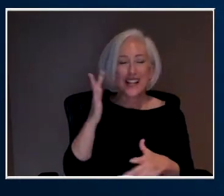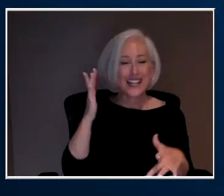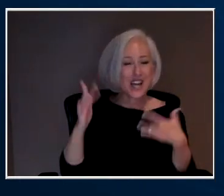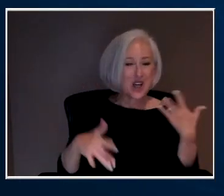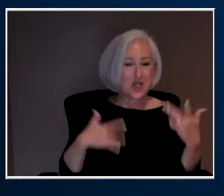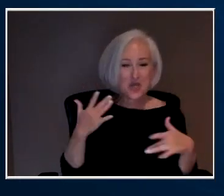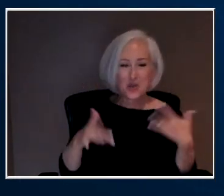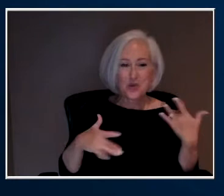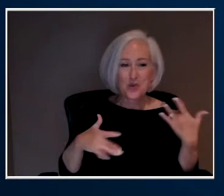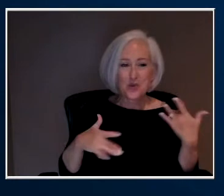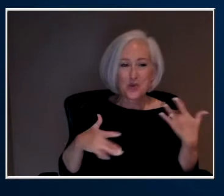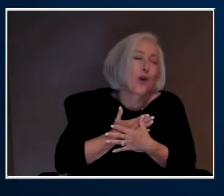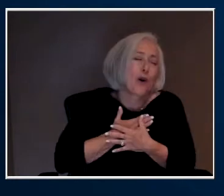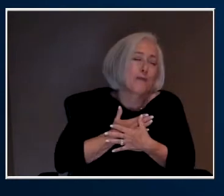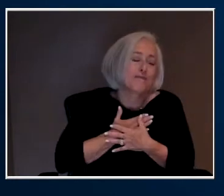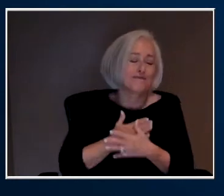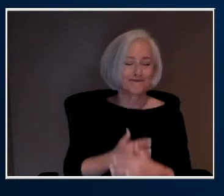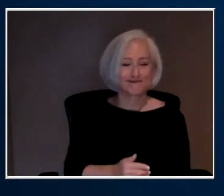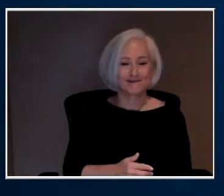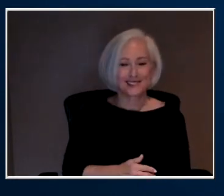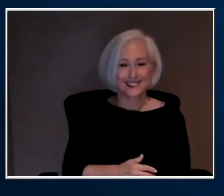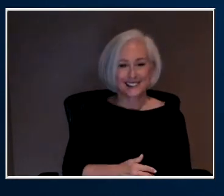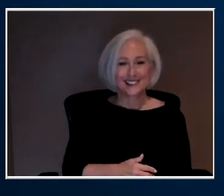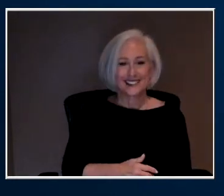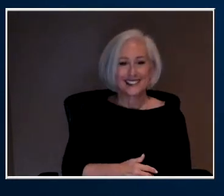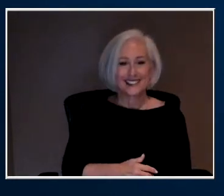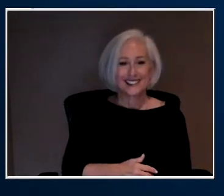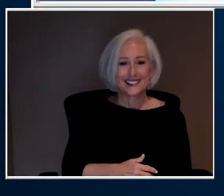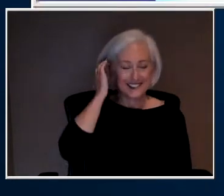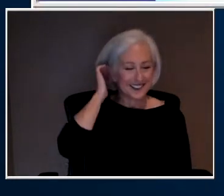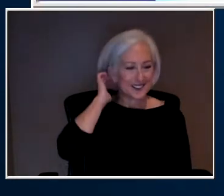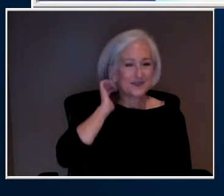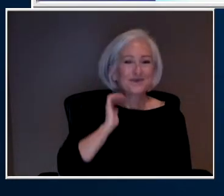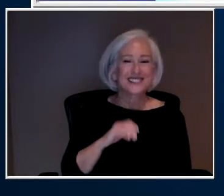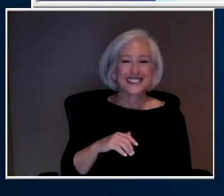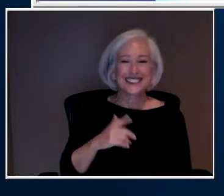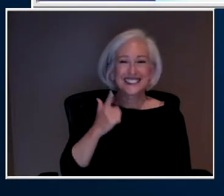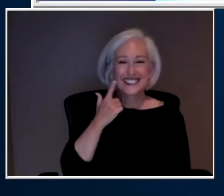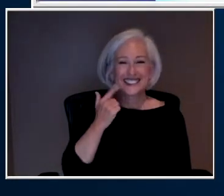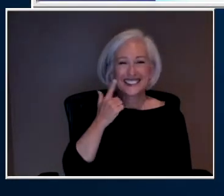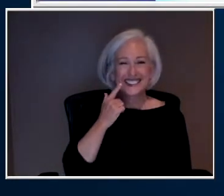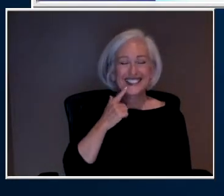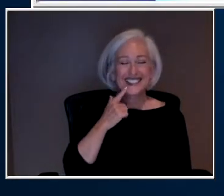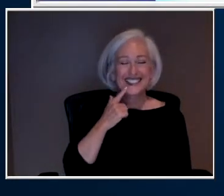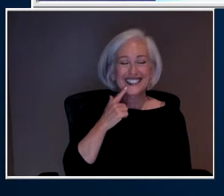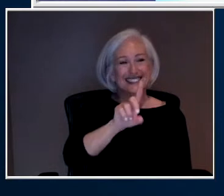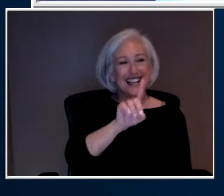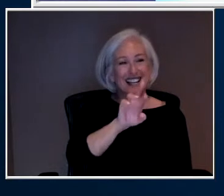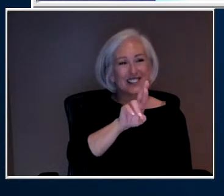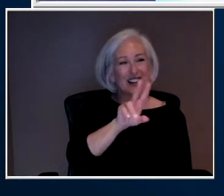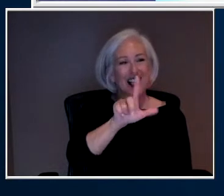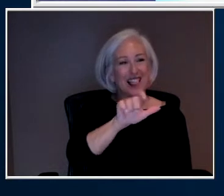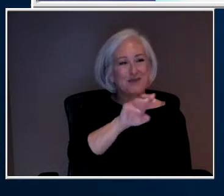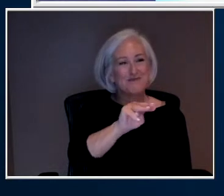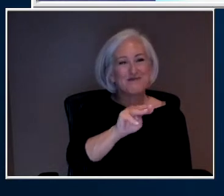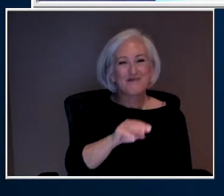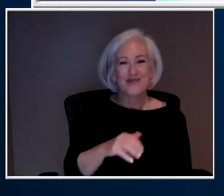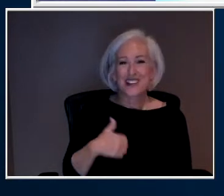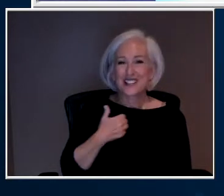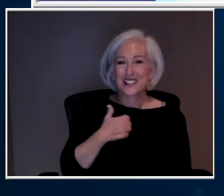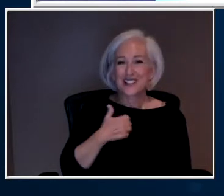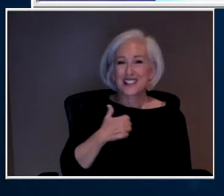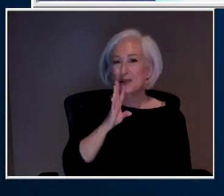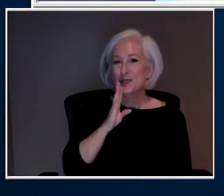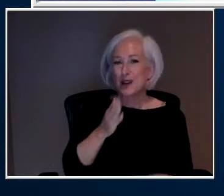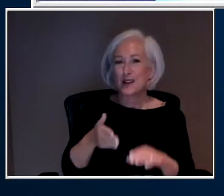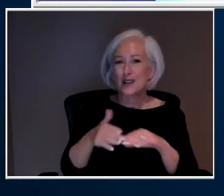so grateful. So I'm going to compliment Dr. Lamb. Oh, sorry, I'm stepping over you because of our